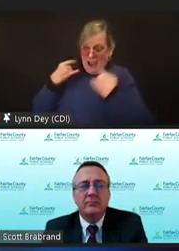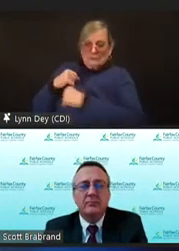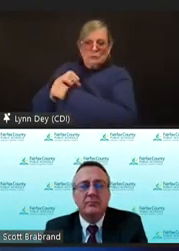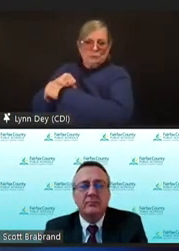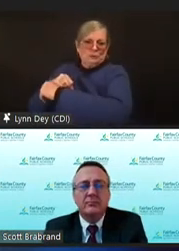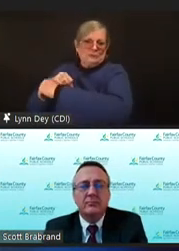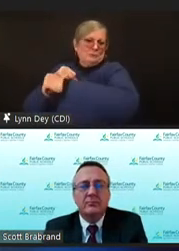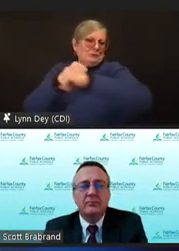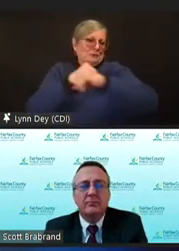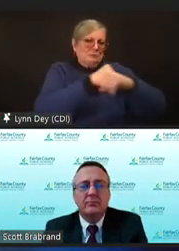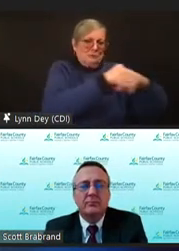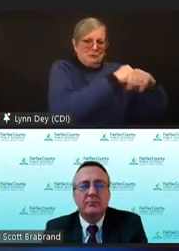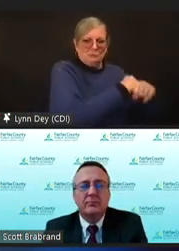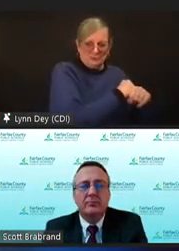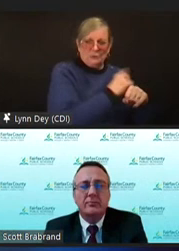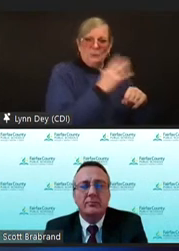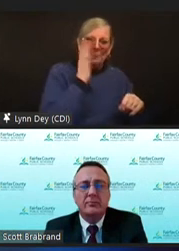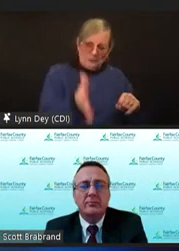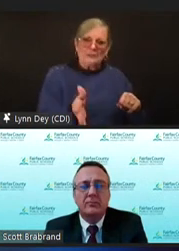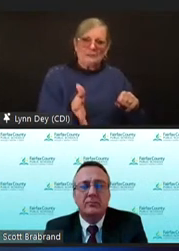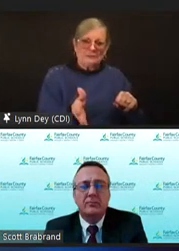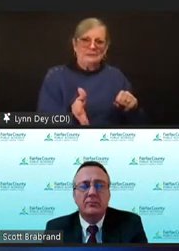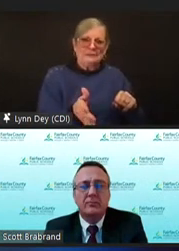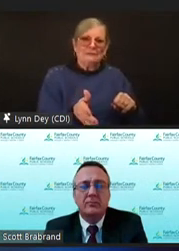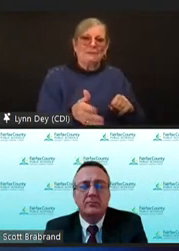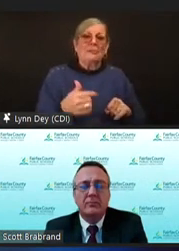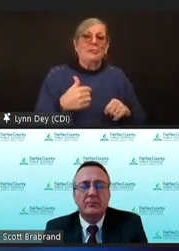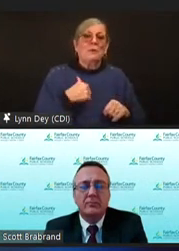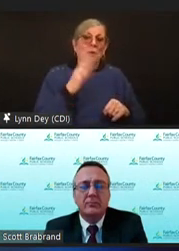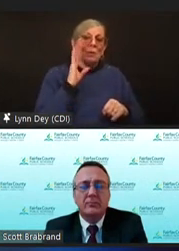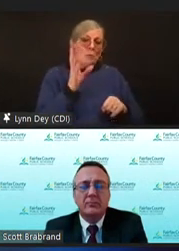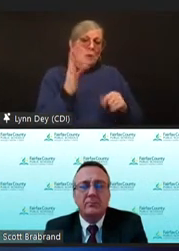that this is an effective approach